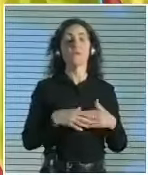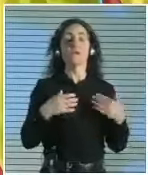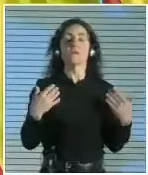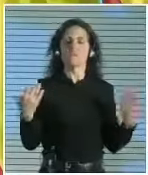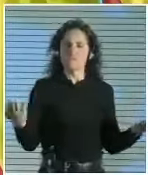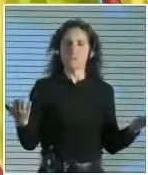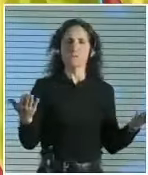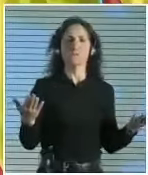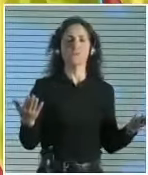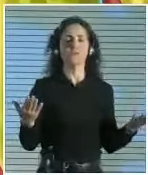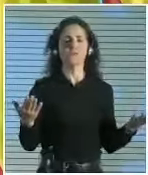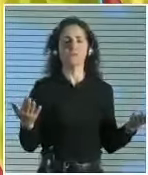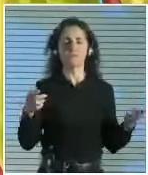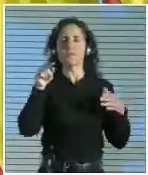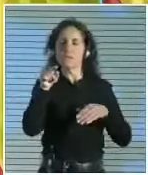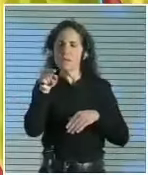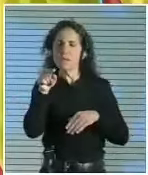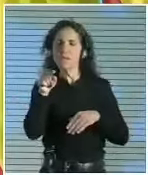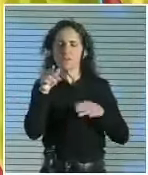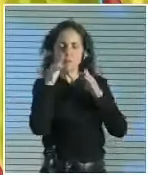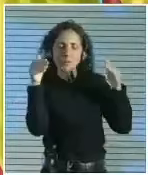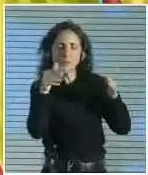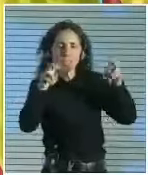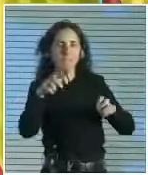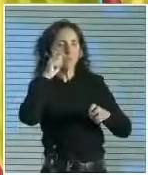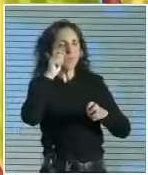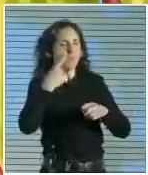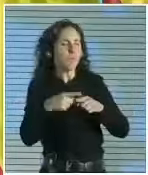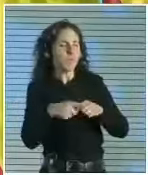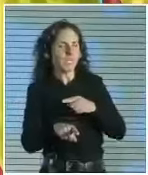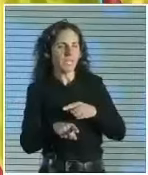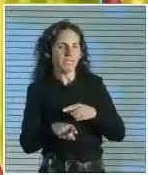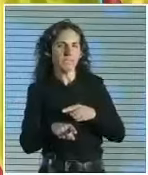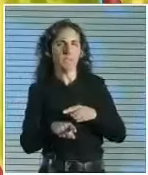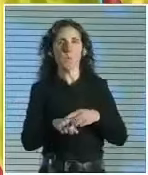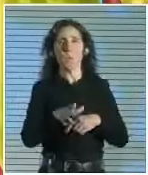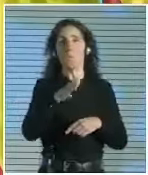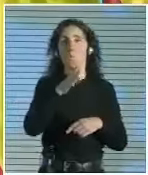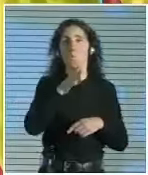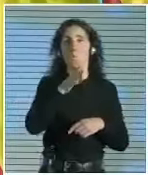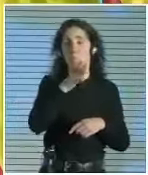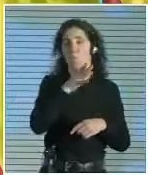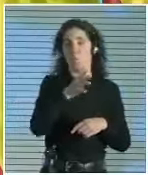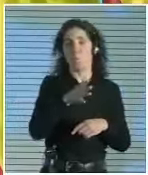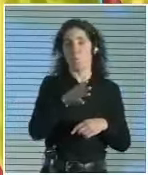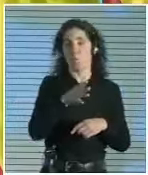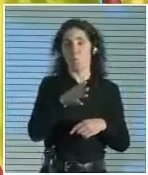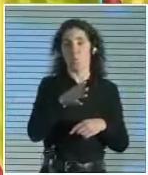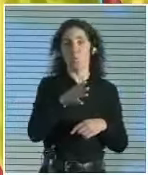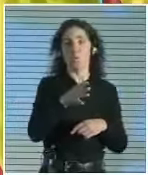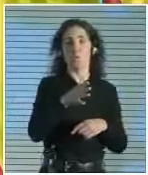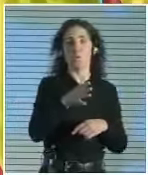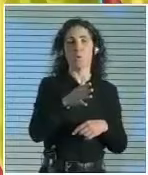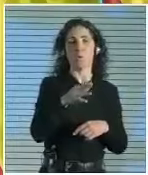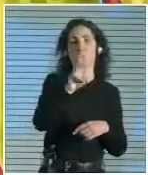but maybe it's not that common to know that WWF was interested in tourism. What are the implications between